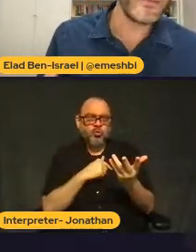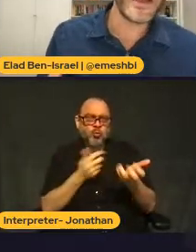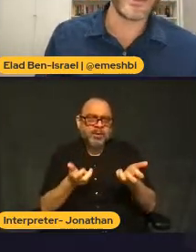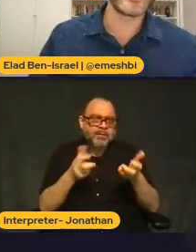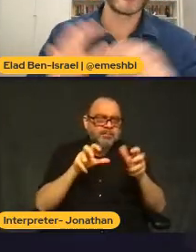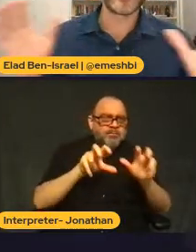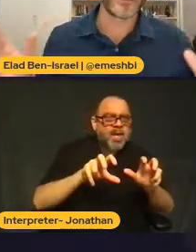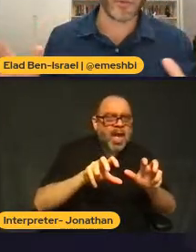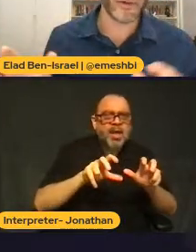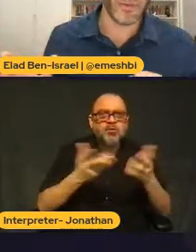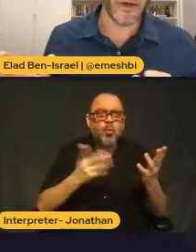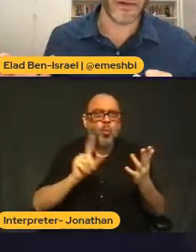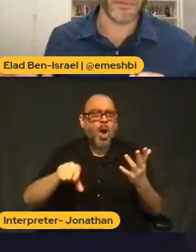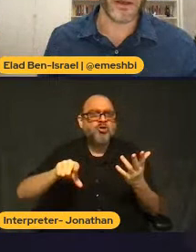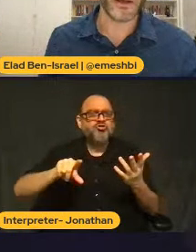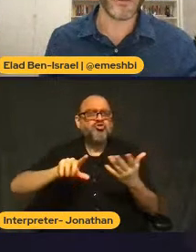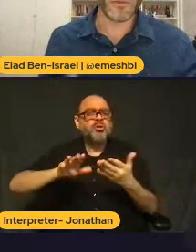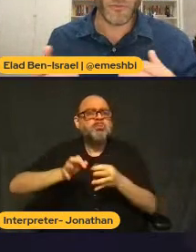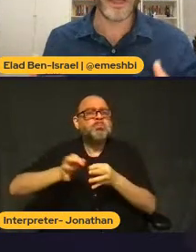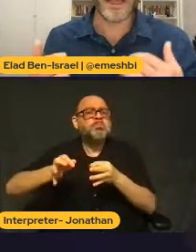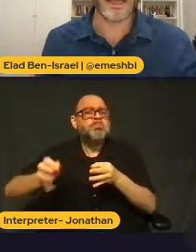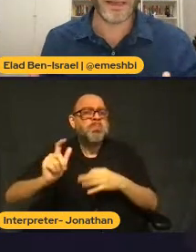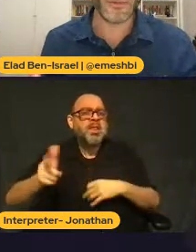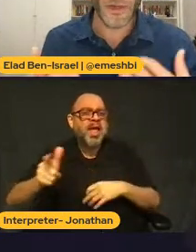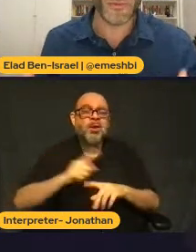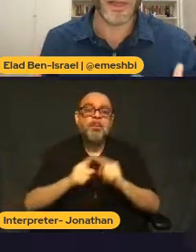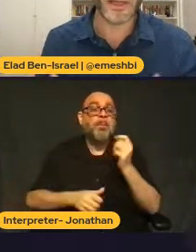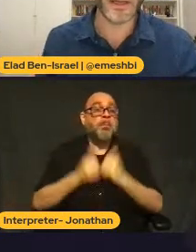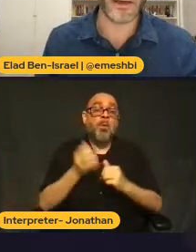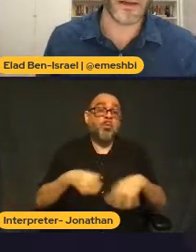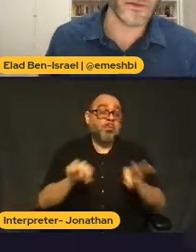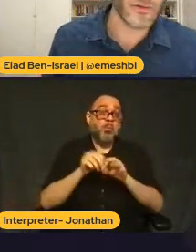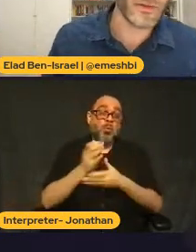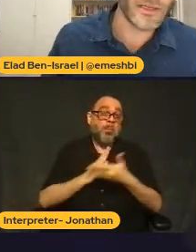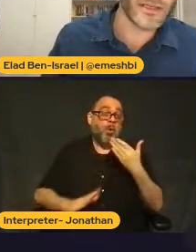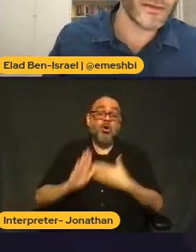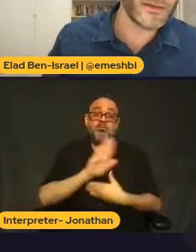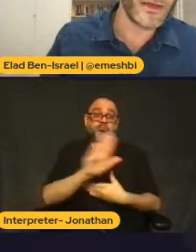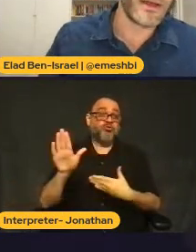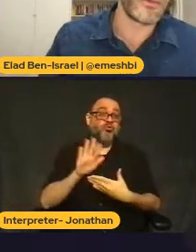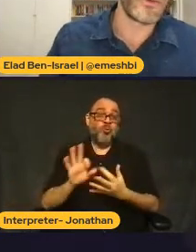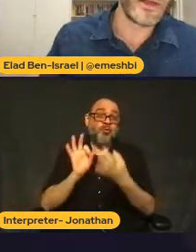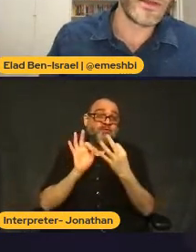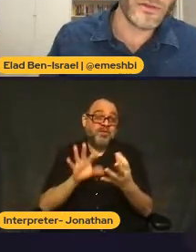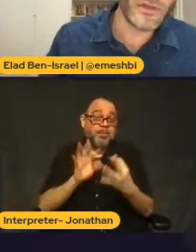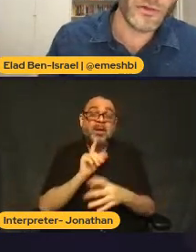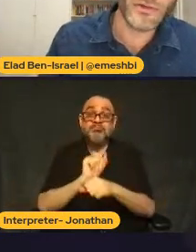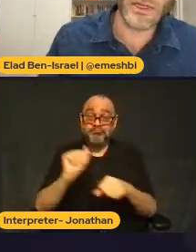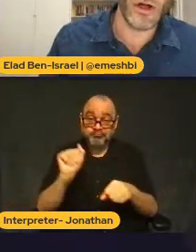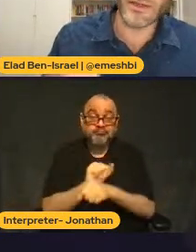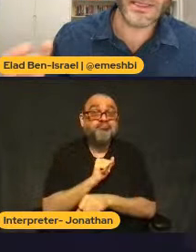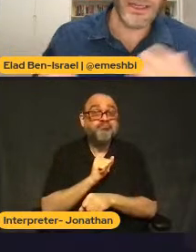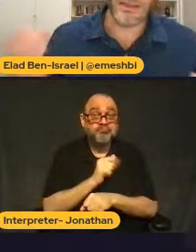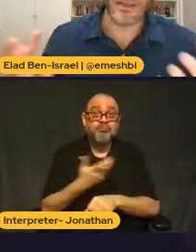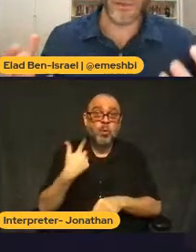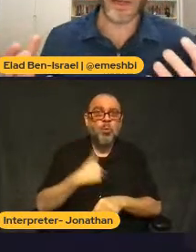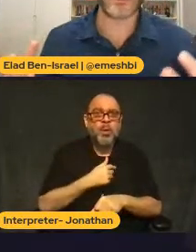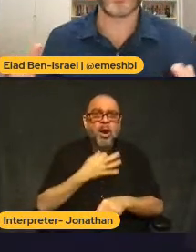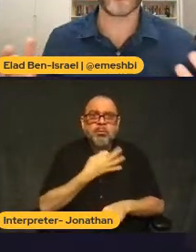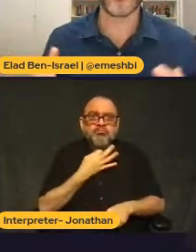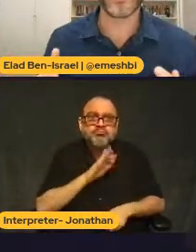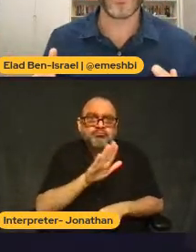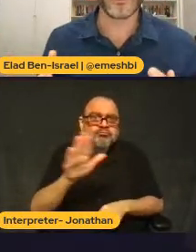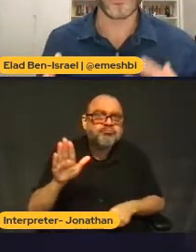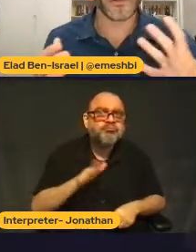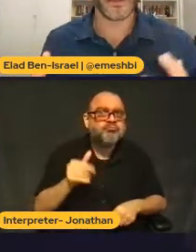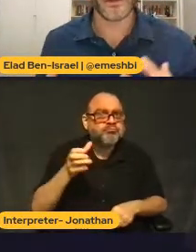your feedback is the most important part. We really do listen. We really do use all the signals that we can